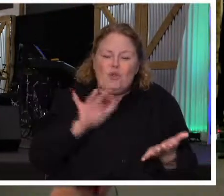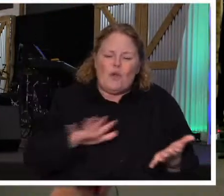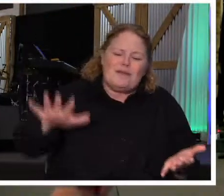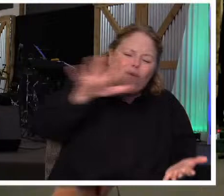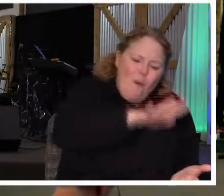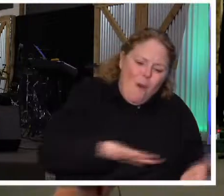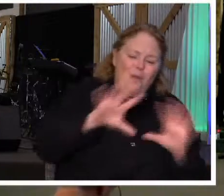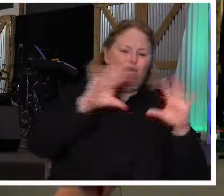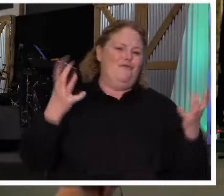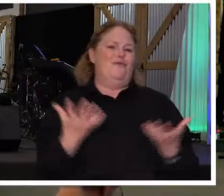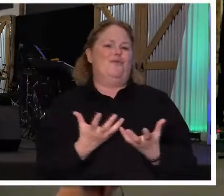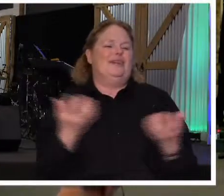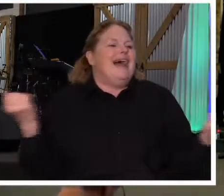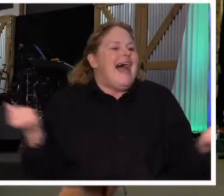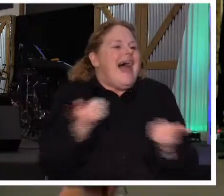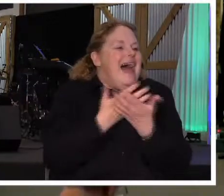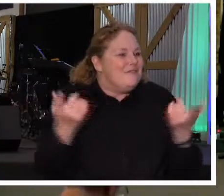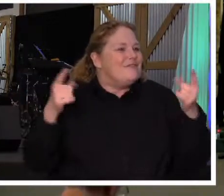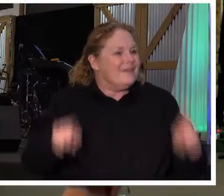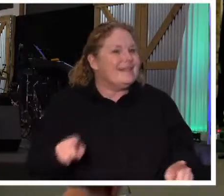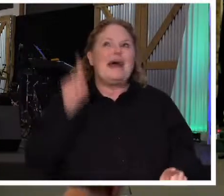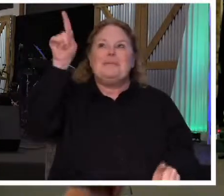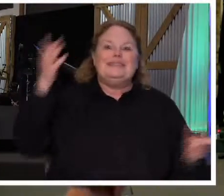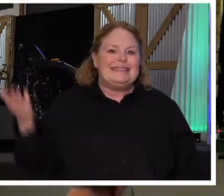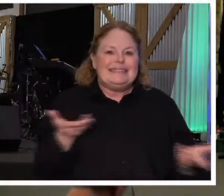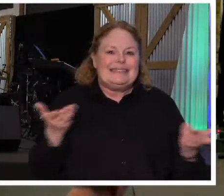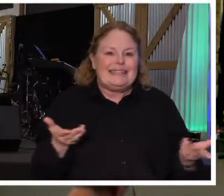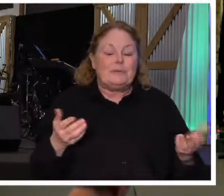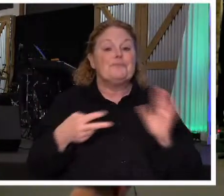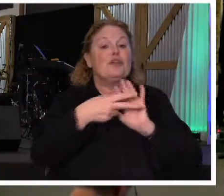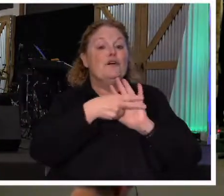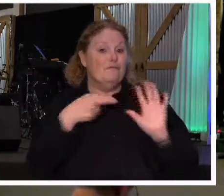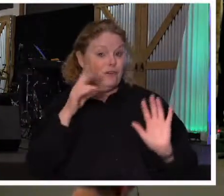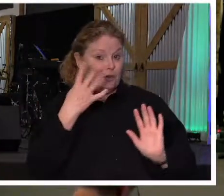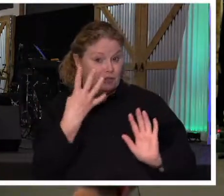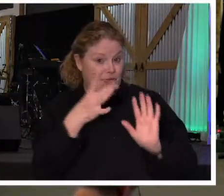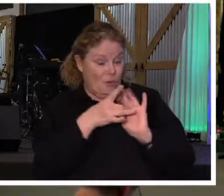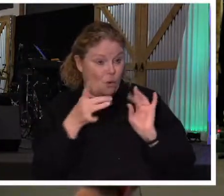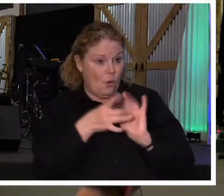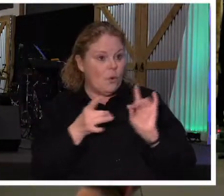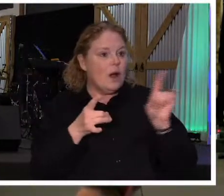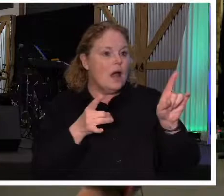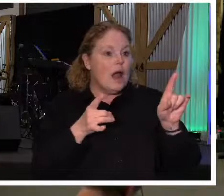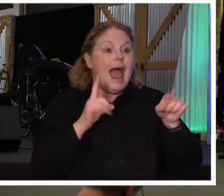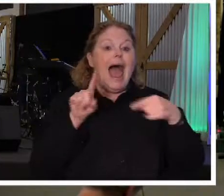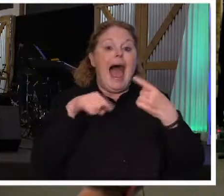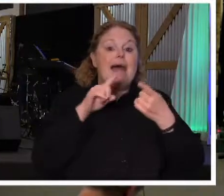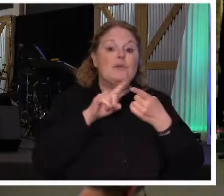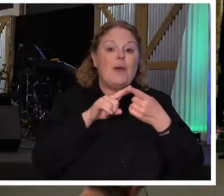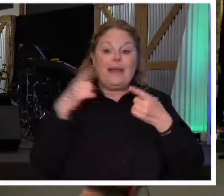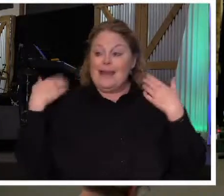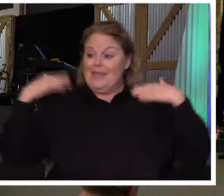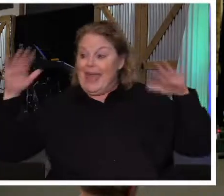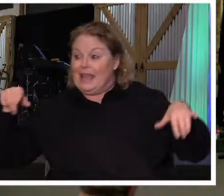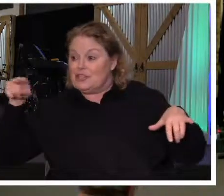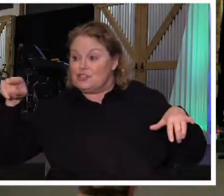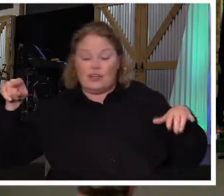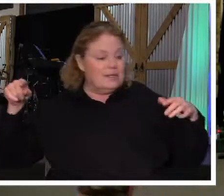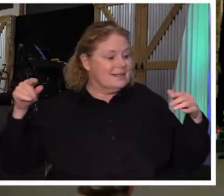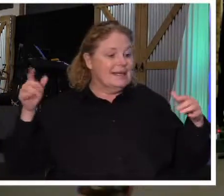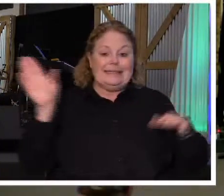happens in our life and in our world. Verse 4, it says, "And at the sound of their voices,